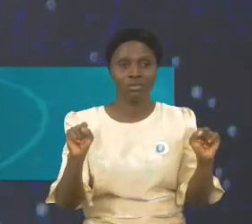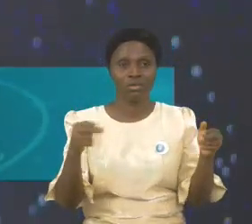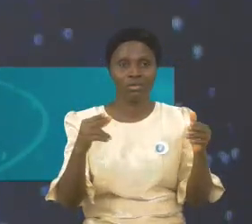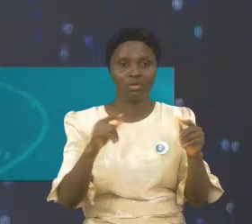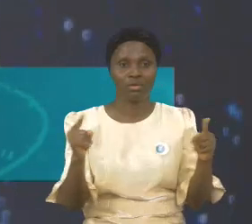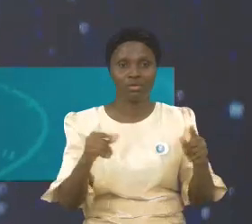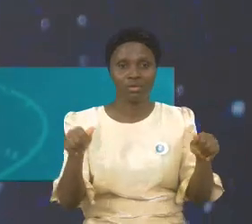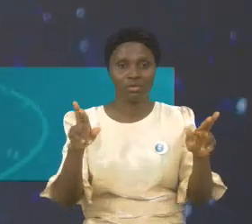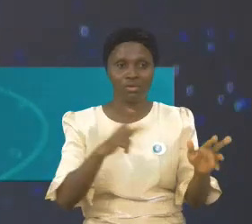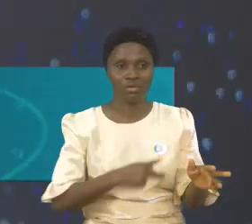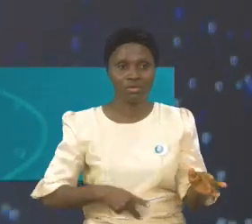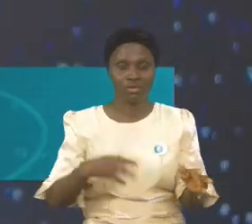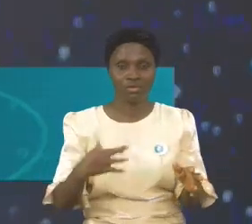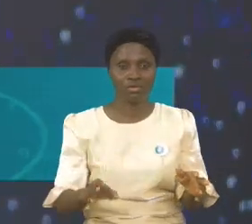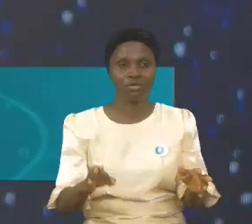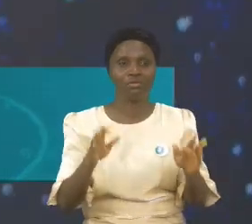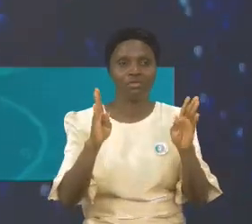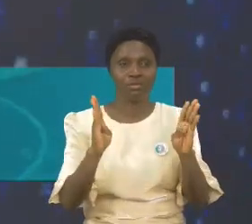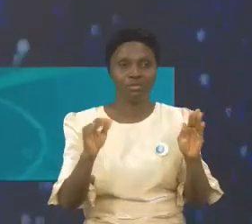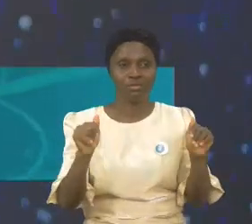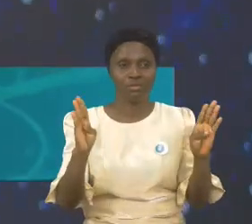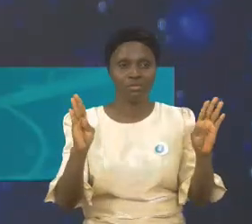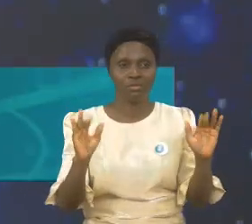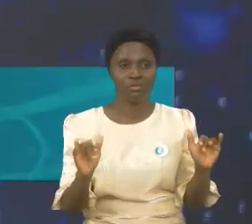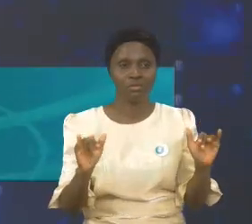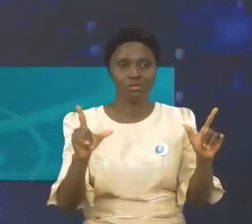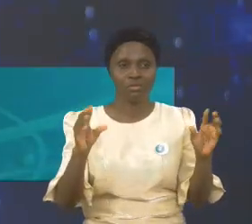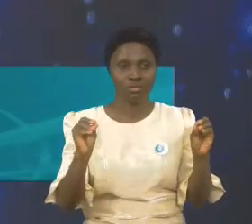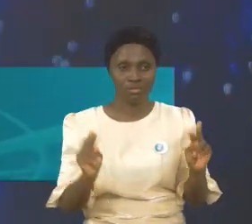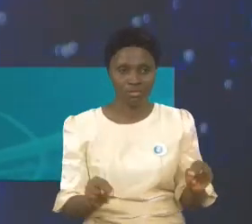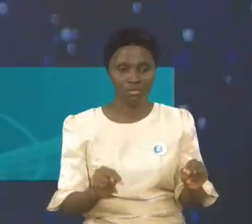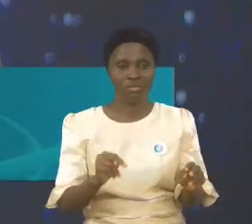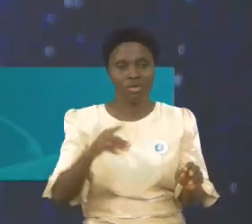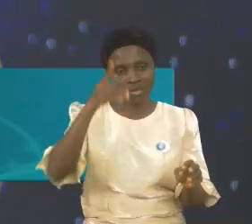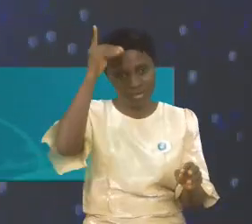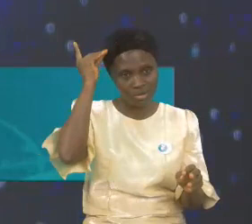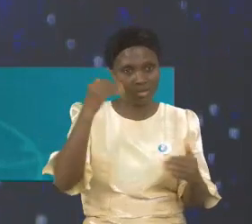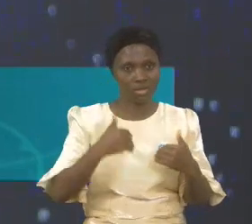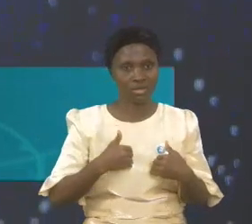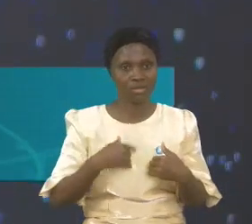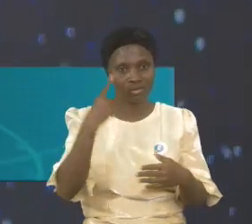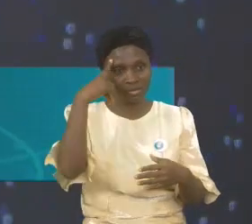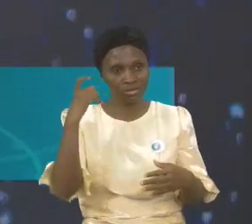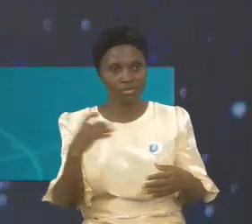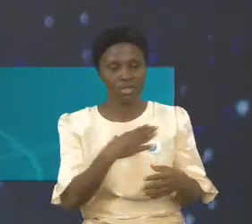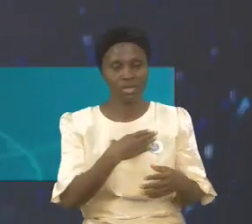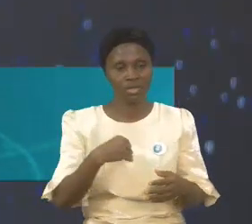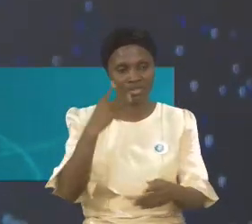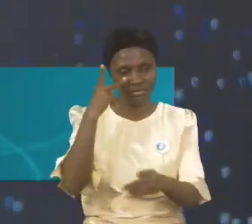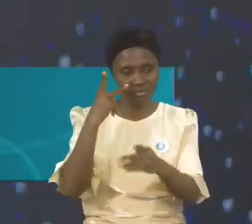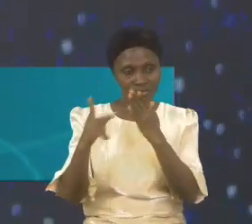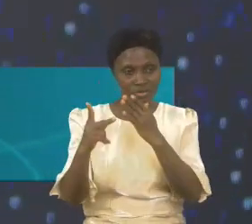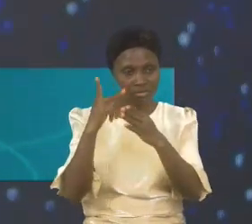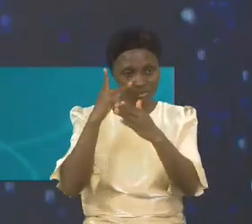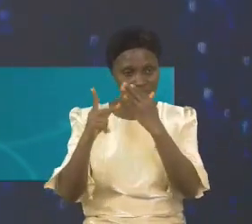a dream and visions of his head upon his bed.